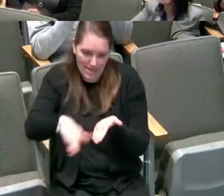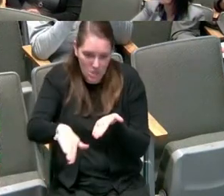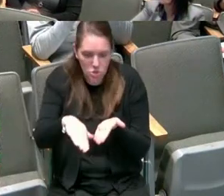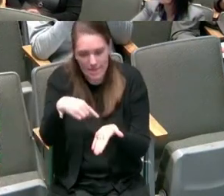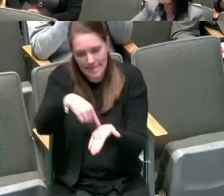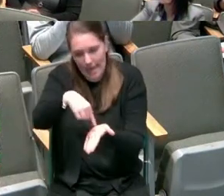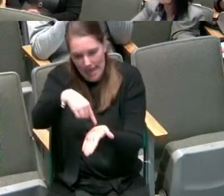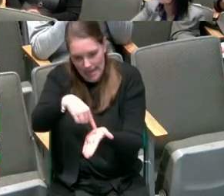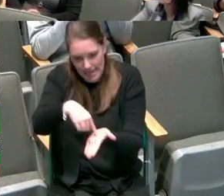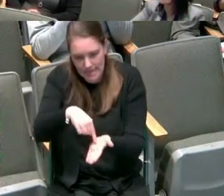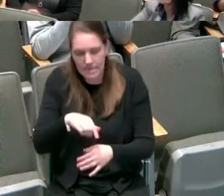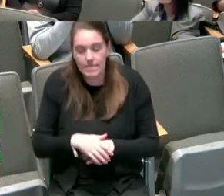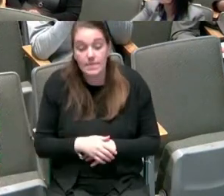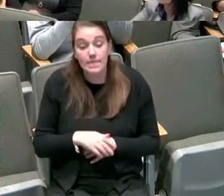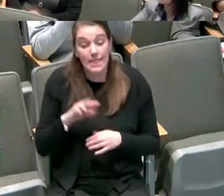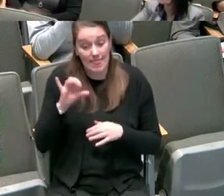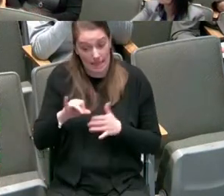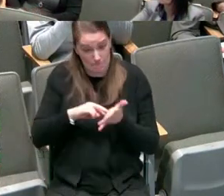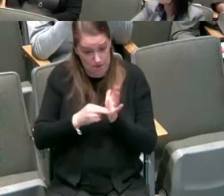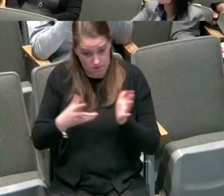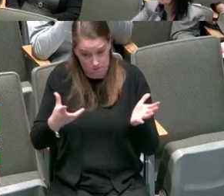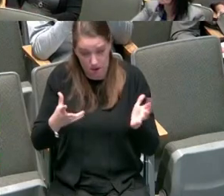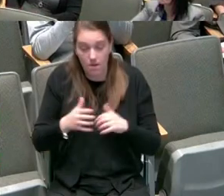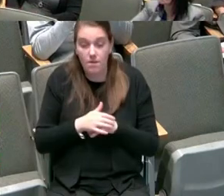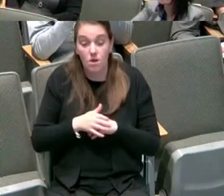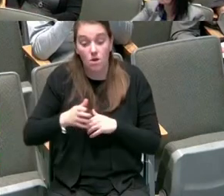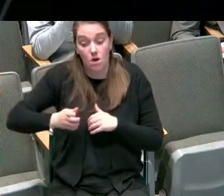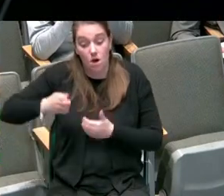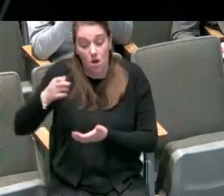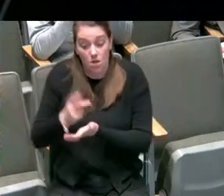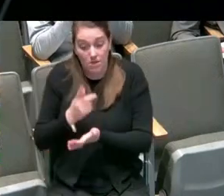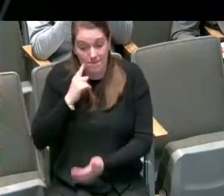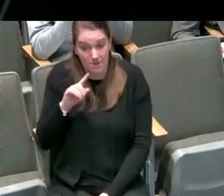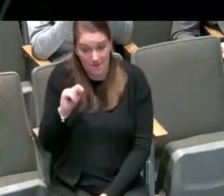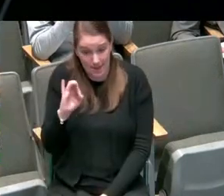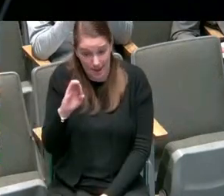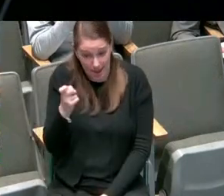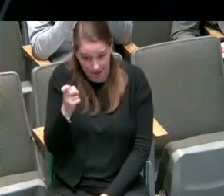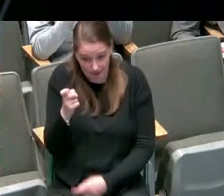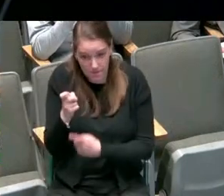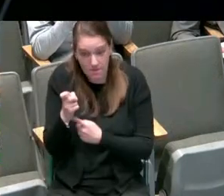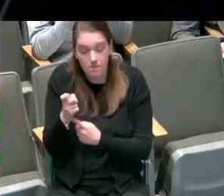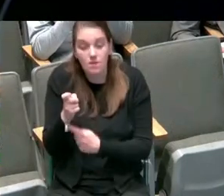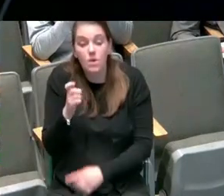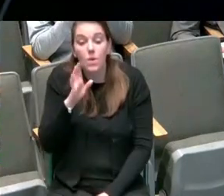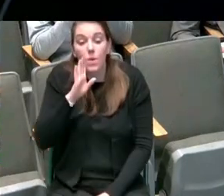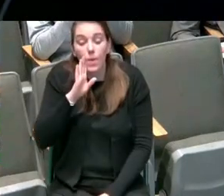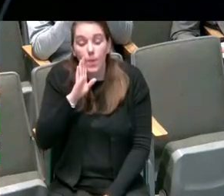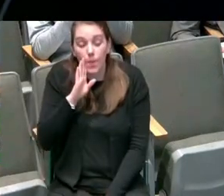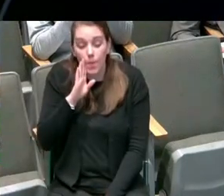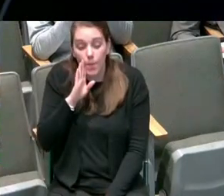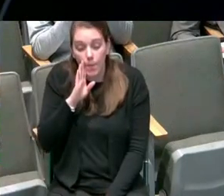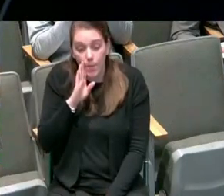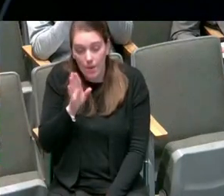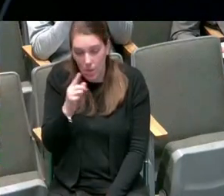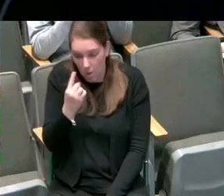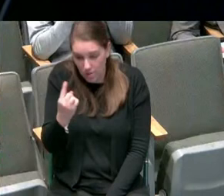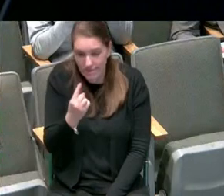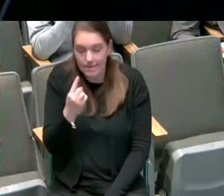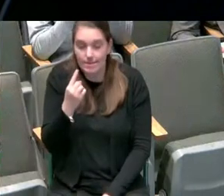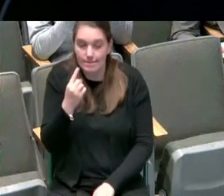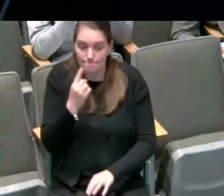and that means the authorization for taxes applies only during the life of the project